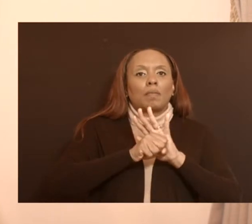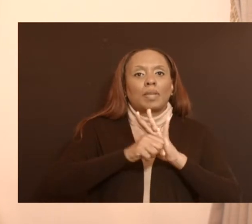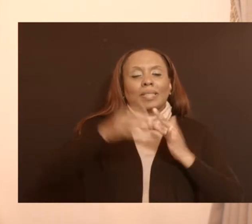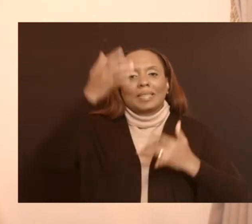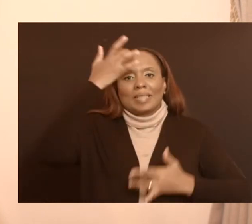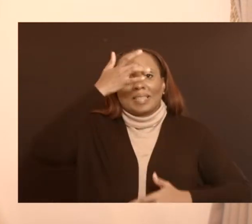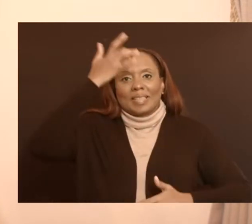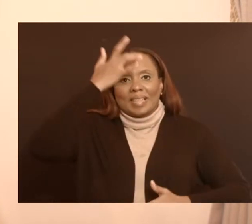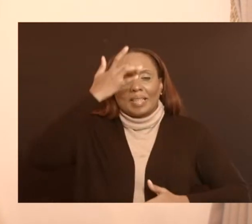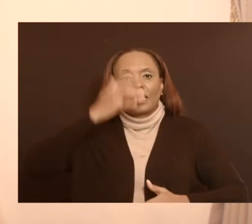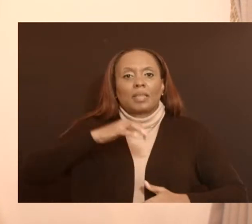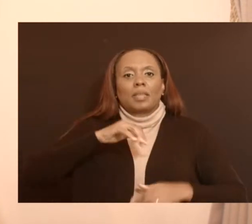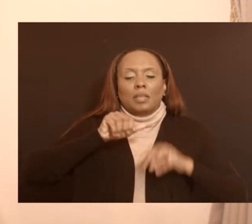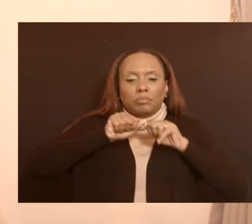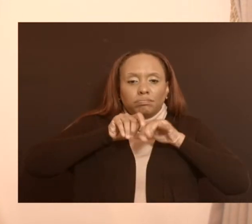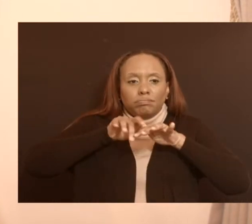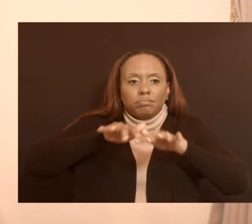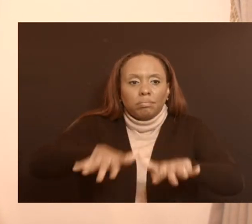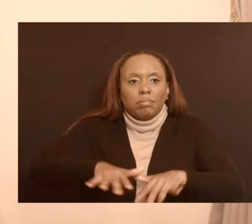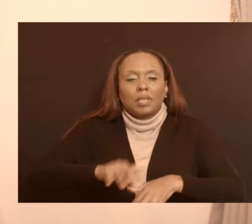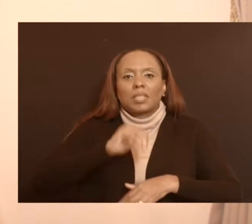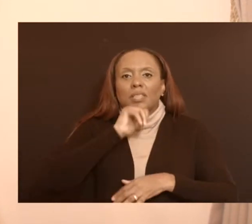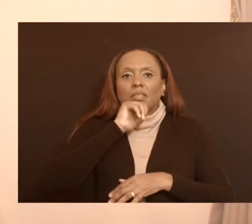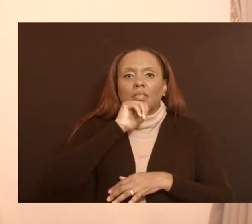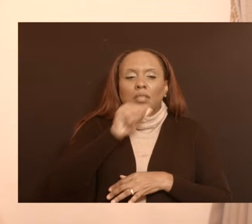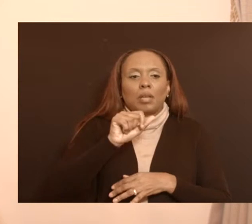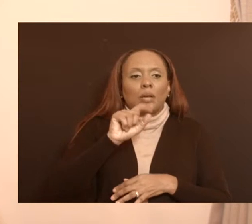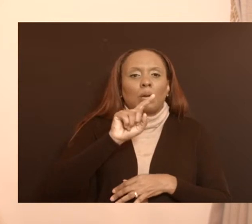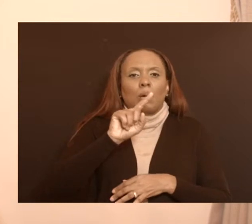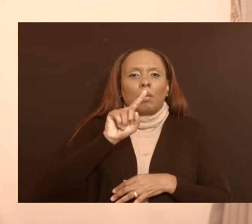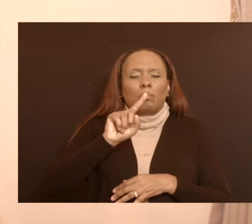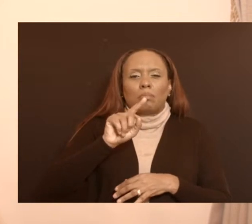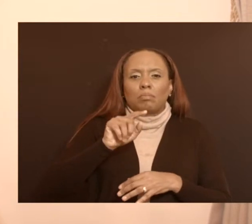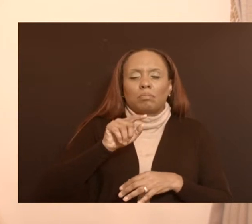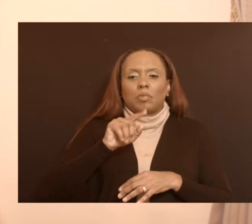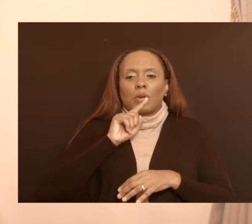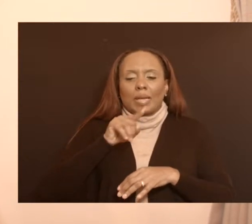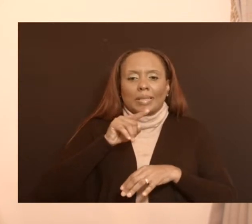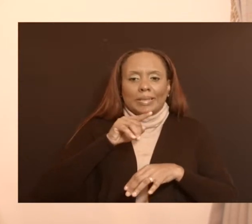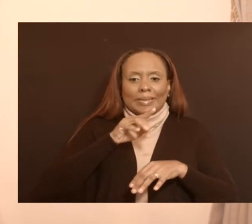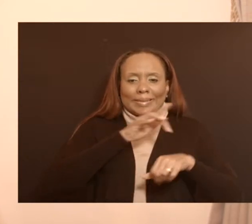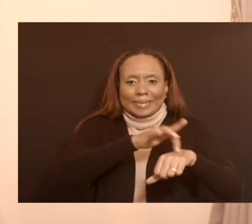On objects. The persons are not